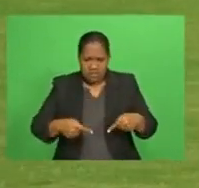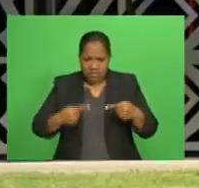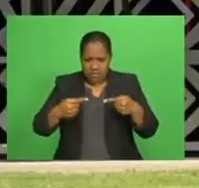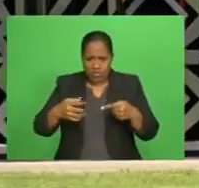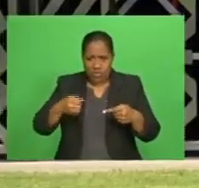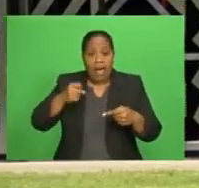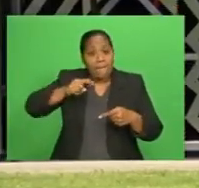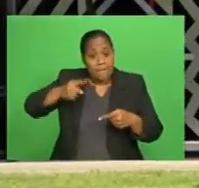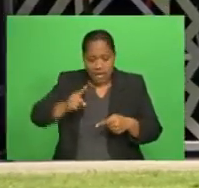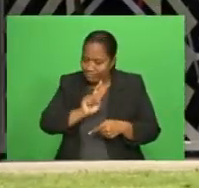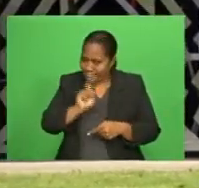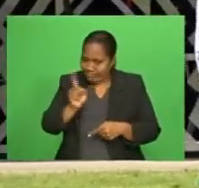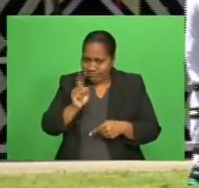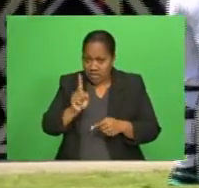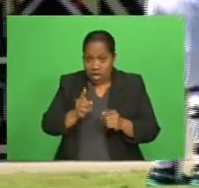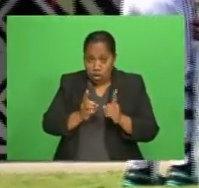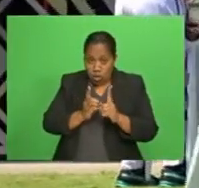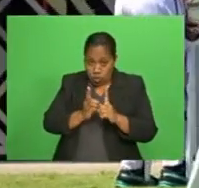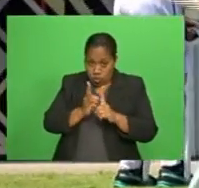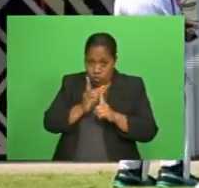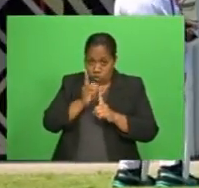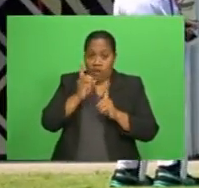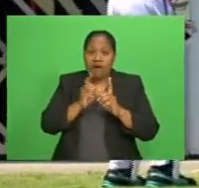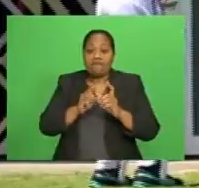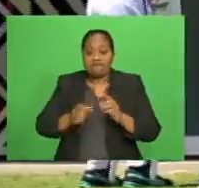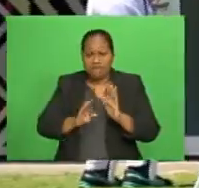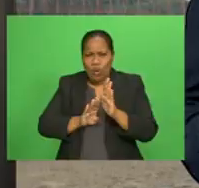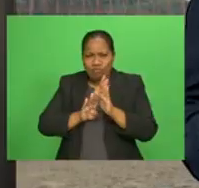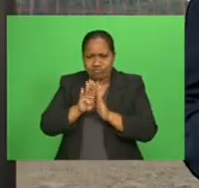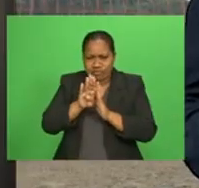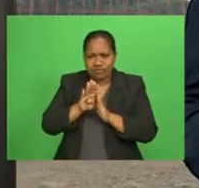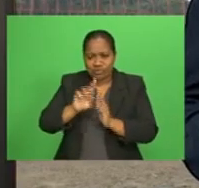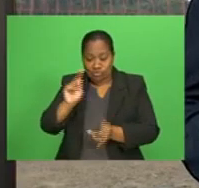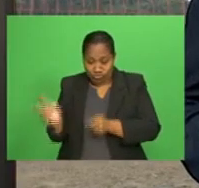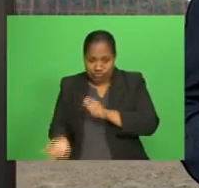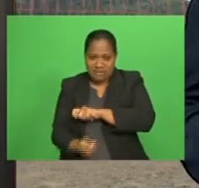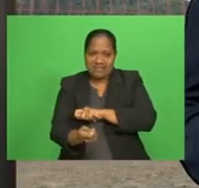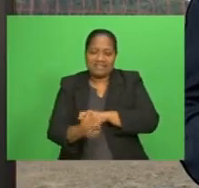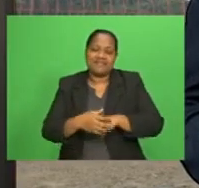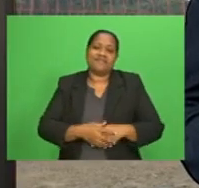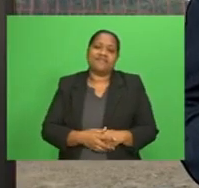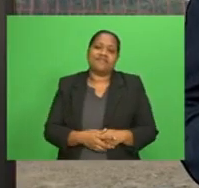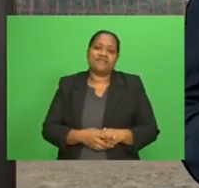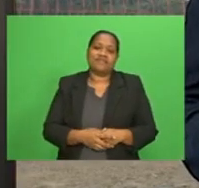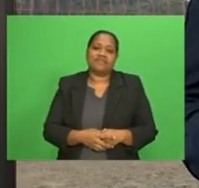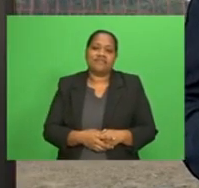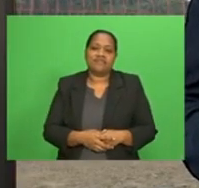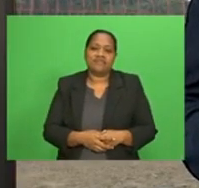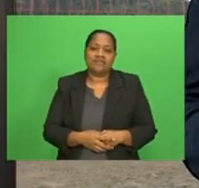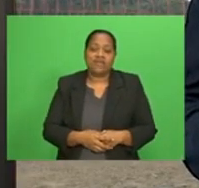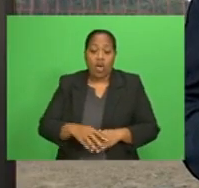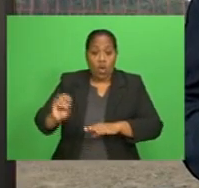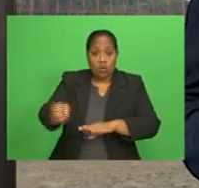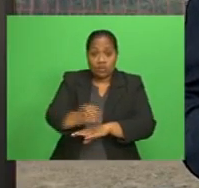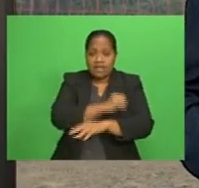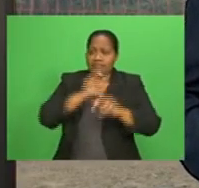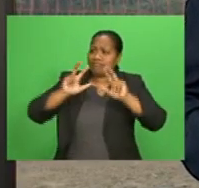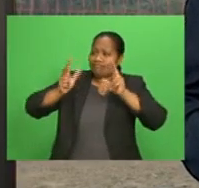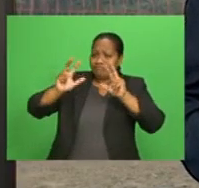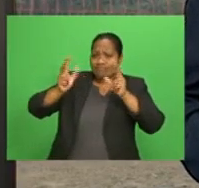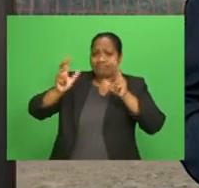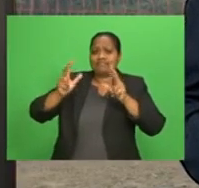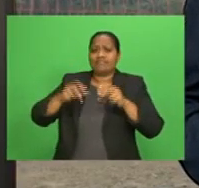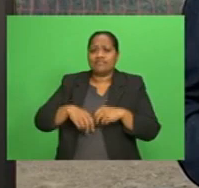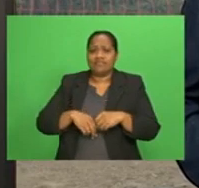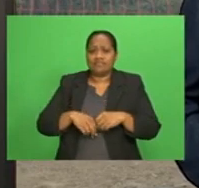the development of cricket. Aquila Thama, FBC Sports. The Oceania Volleyball High Performance Unit is earmarked to be one